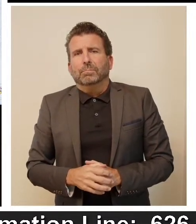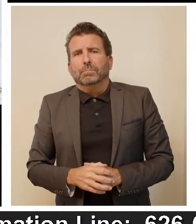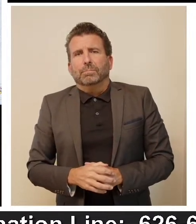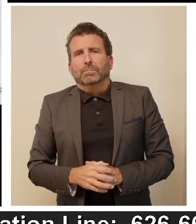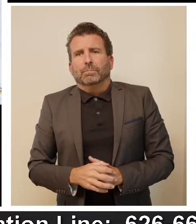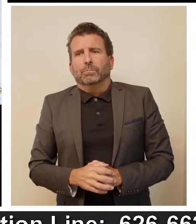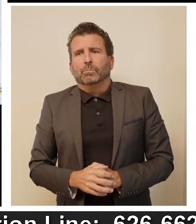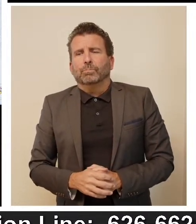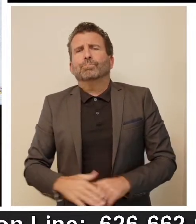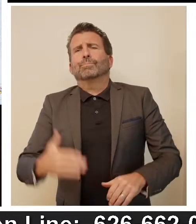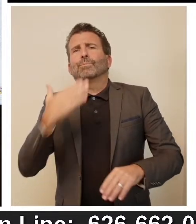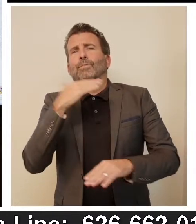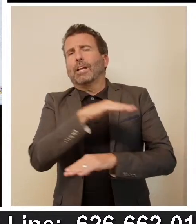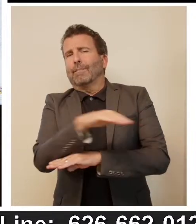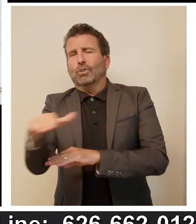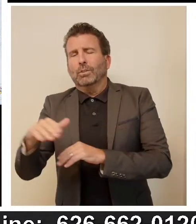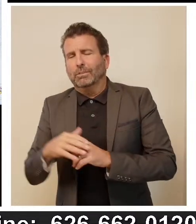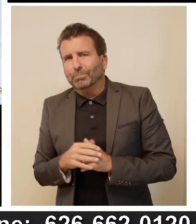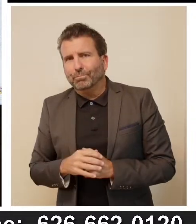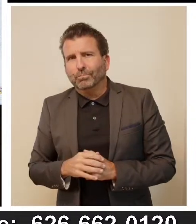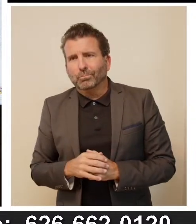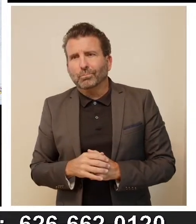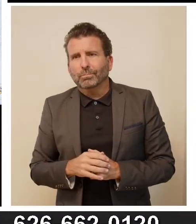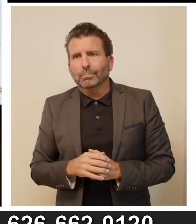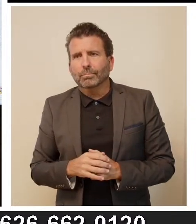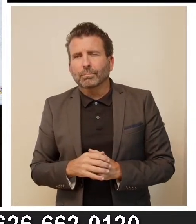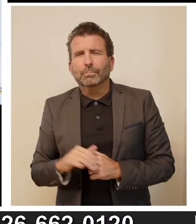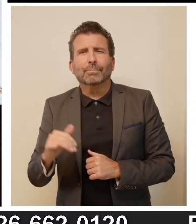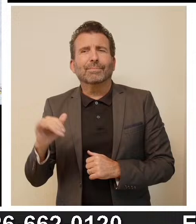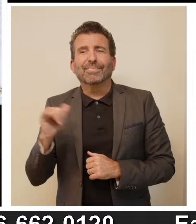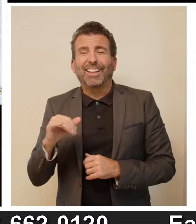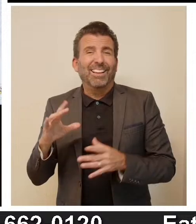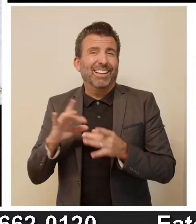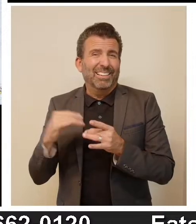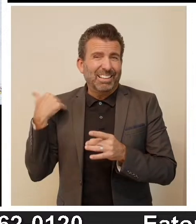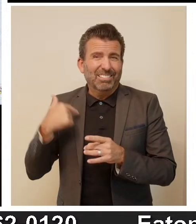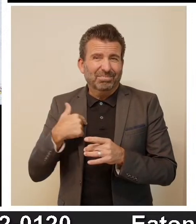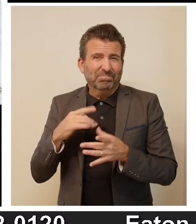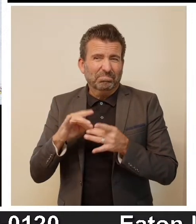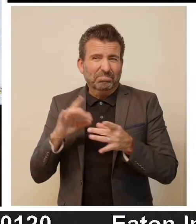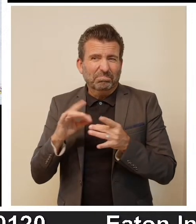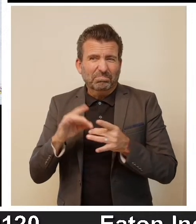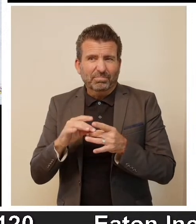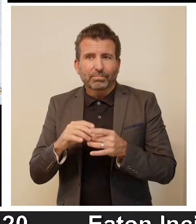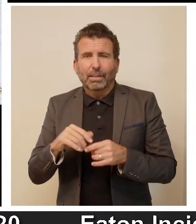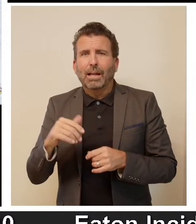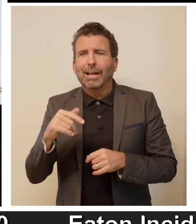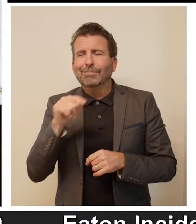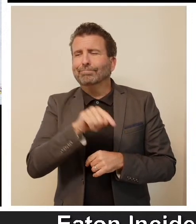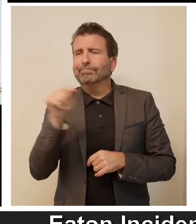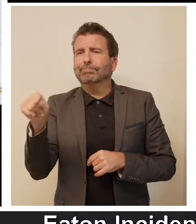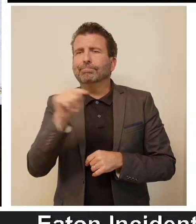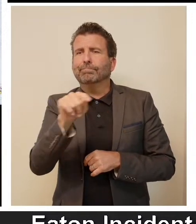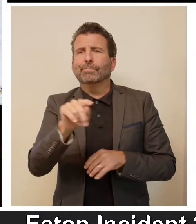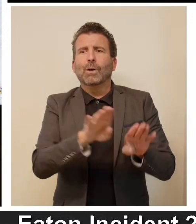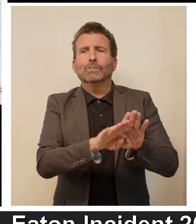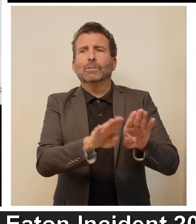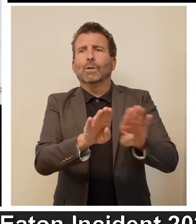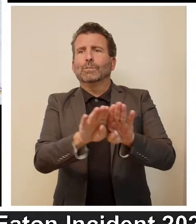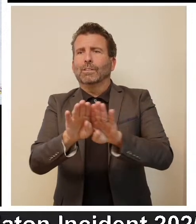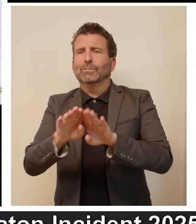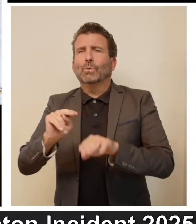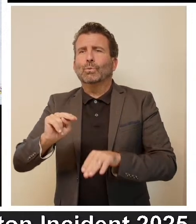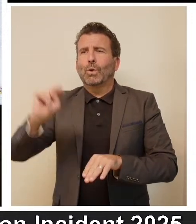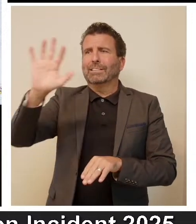Good afternoon. As was mentioned earlier, the soft closures have began going north above